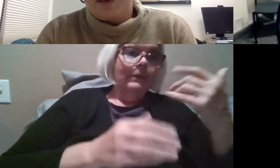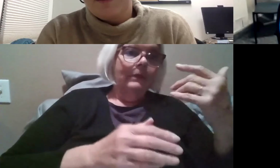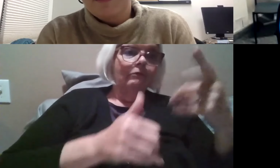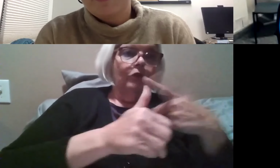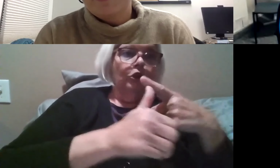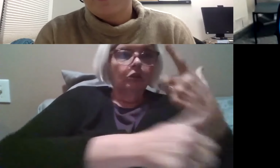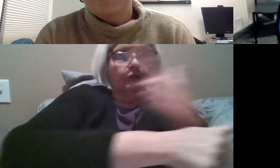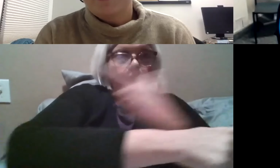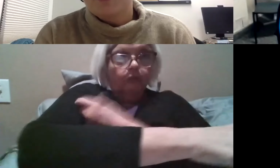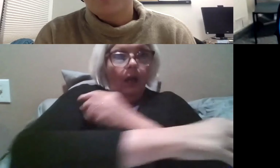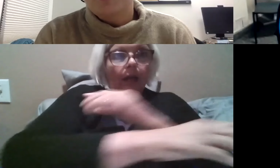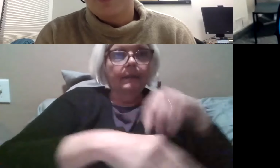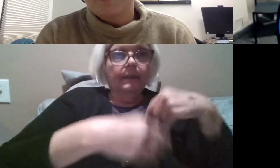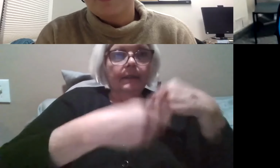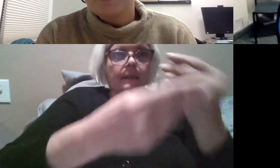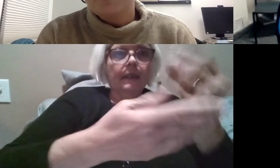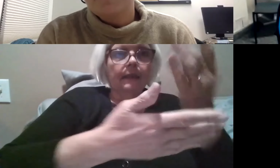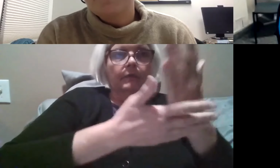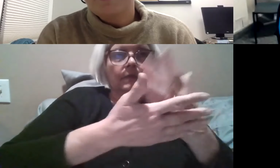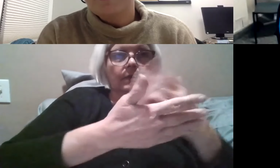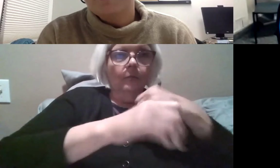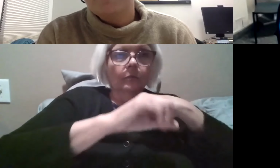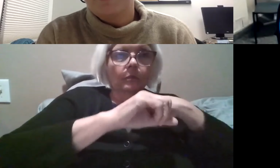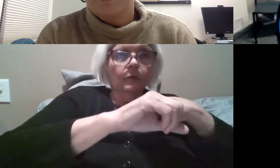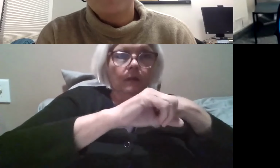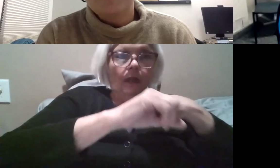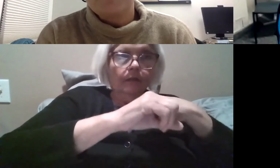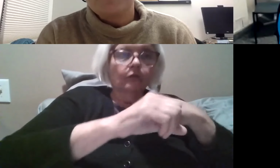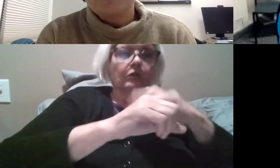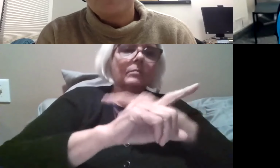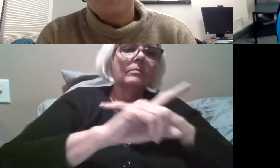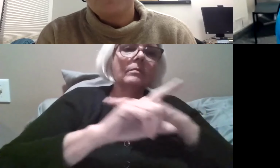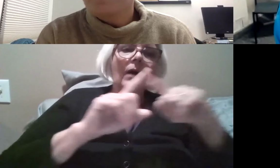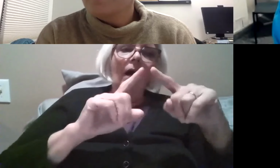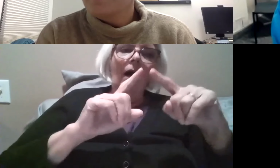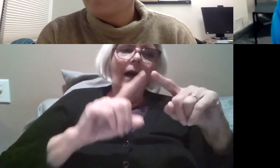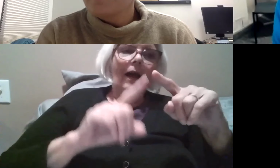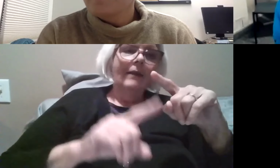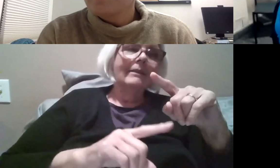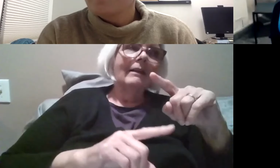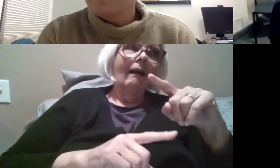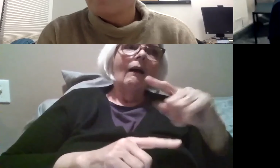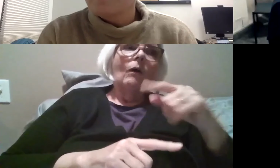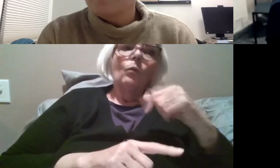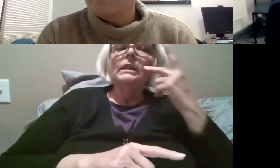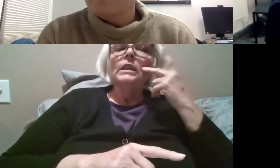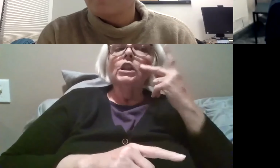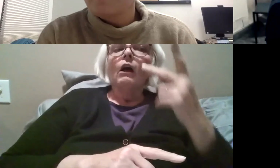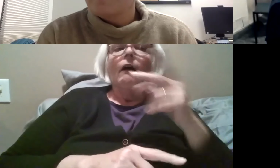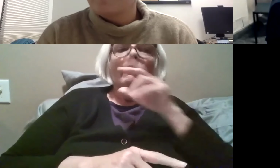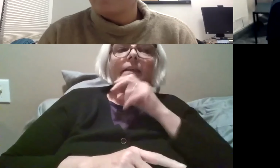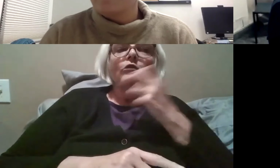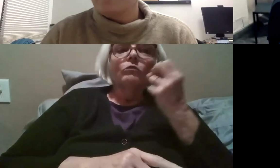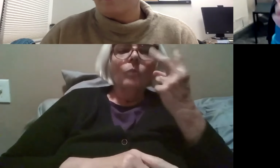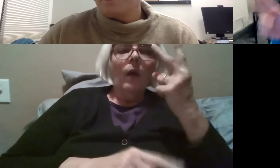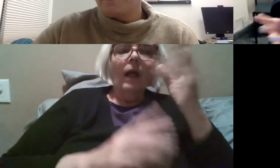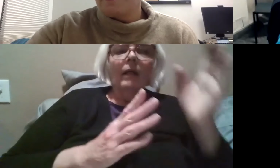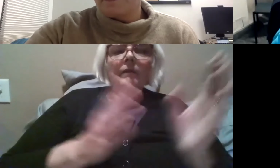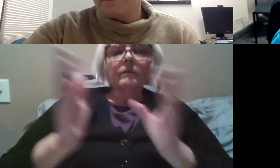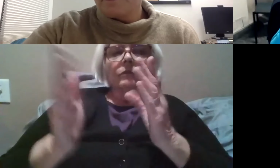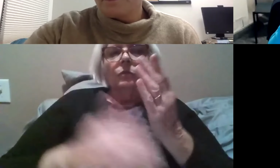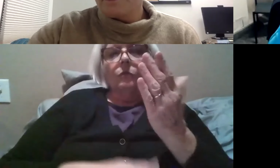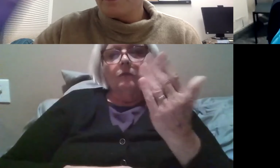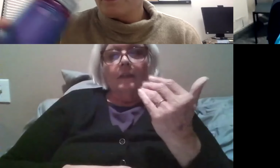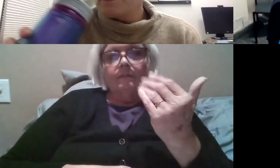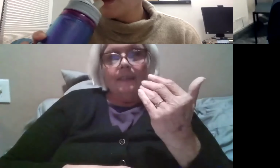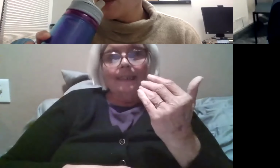COVID between dose 1 and 2. I don't have numbers though. Yeah, so they in the big